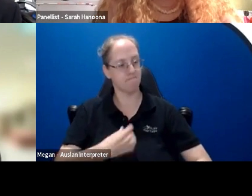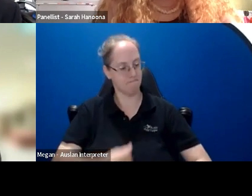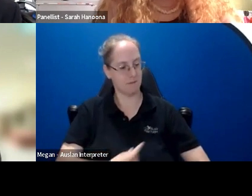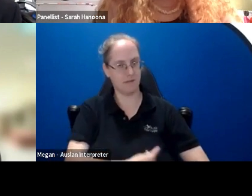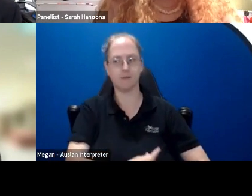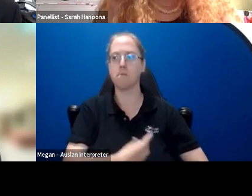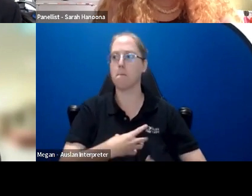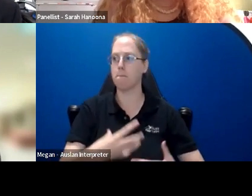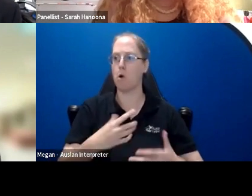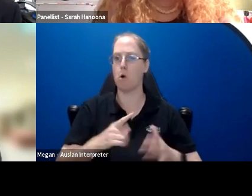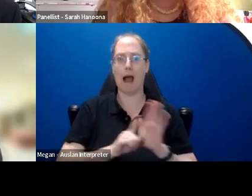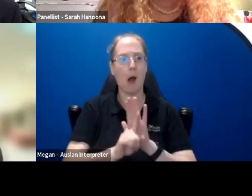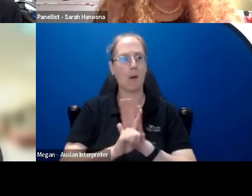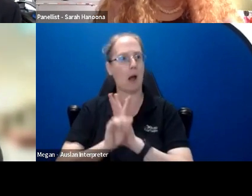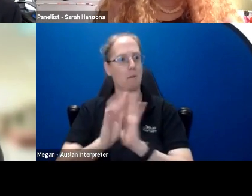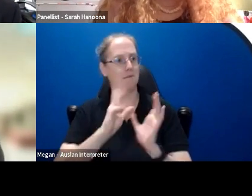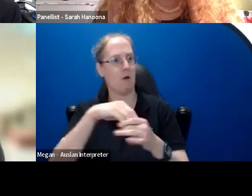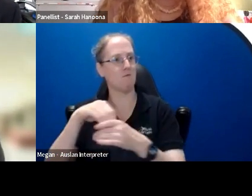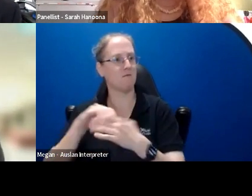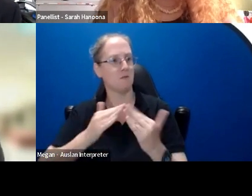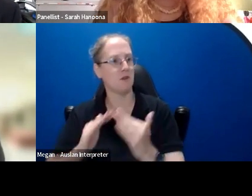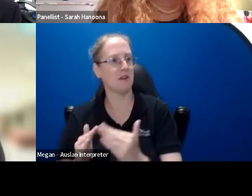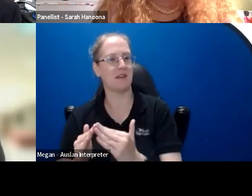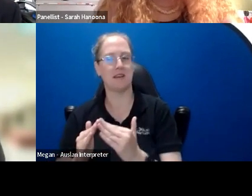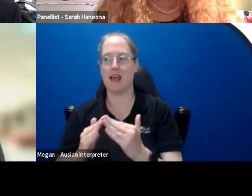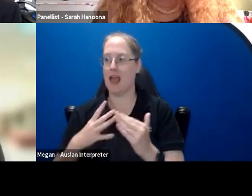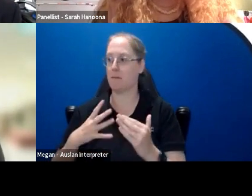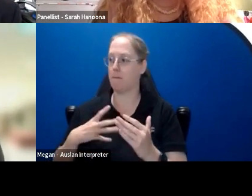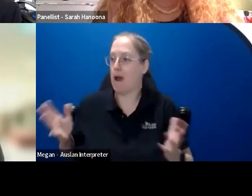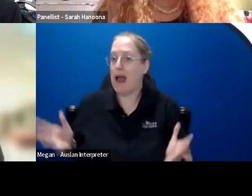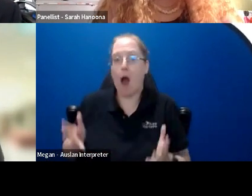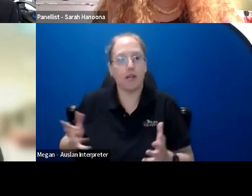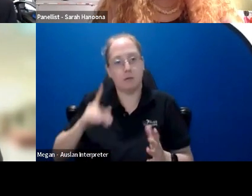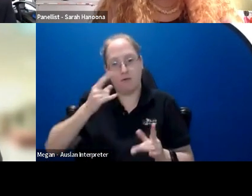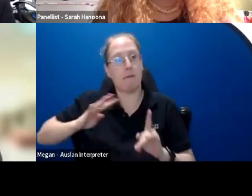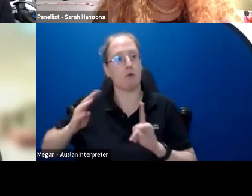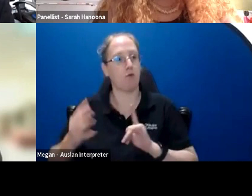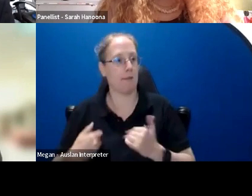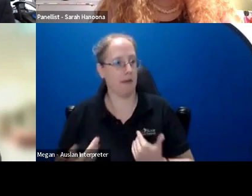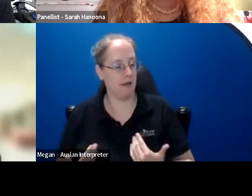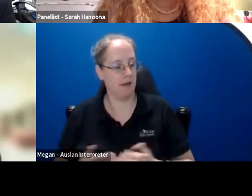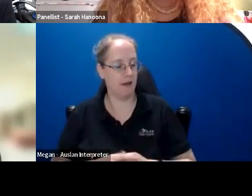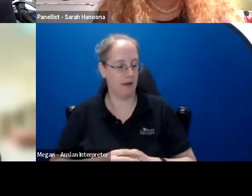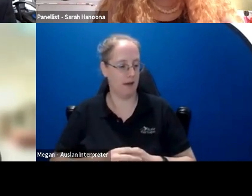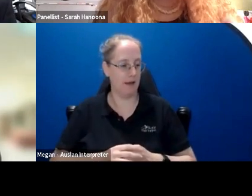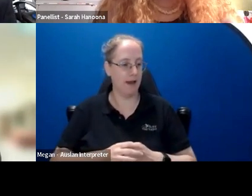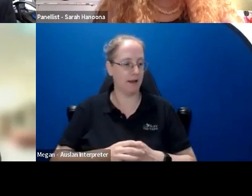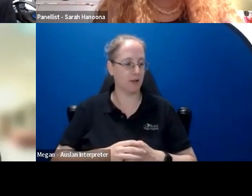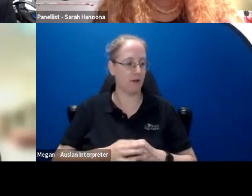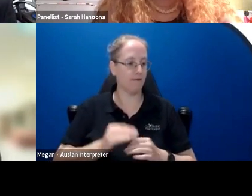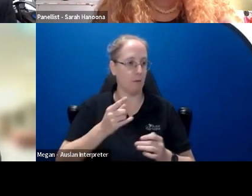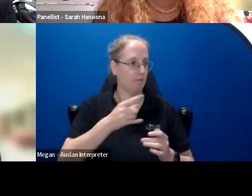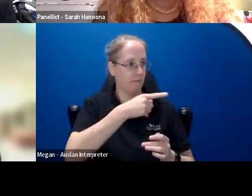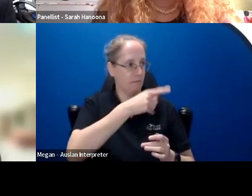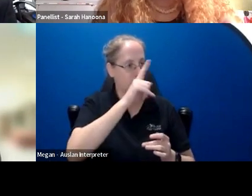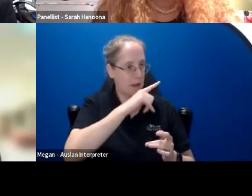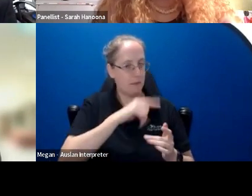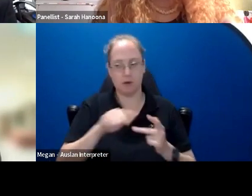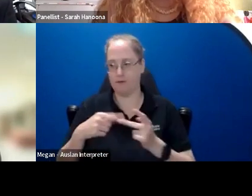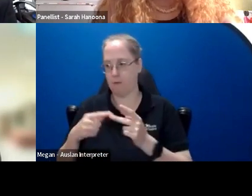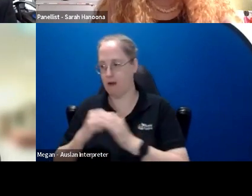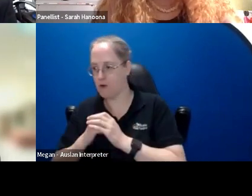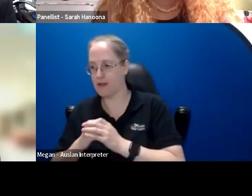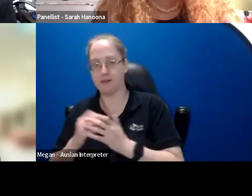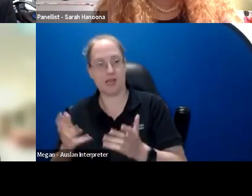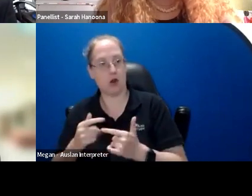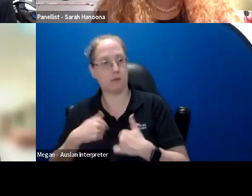and encourage the people surrounding me. That is either from my sibling or my friends to join these programs and to get to